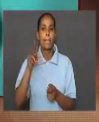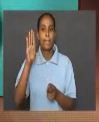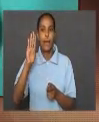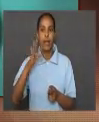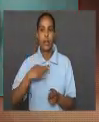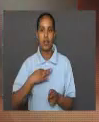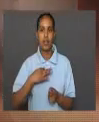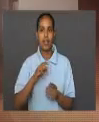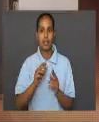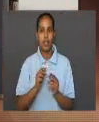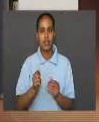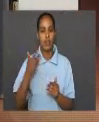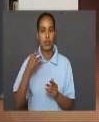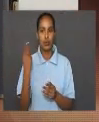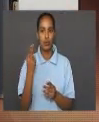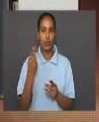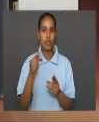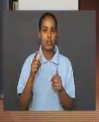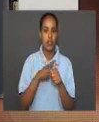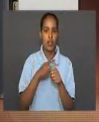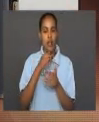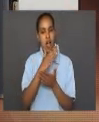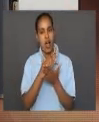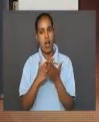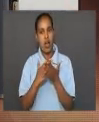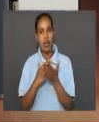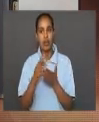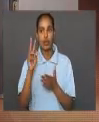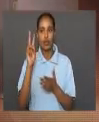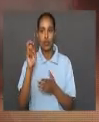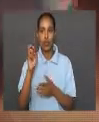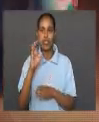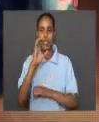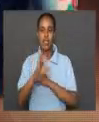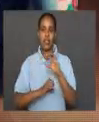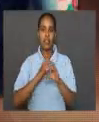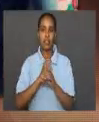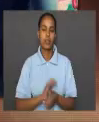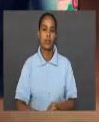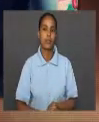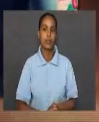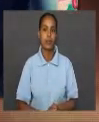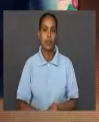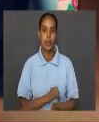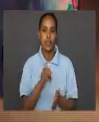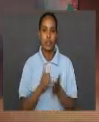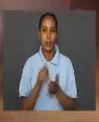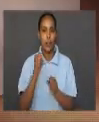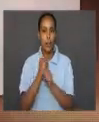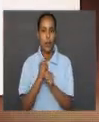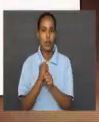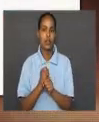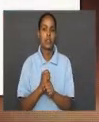was extensively used in the first half of the 20th century. It was made